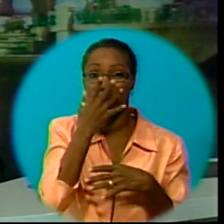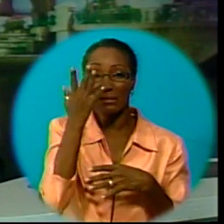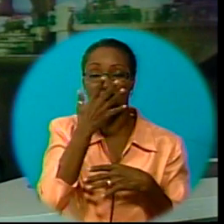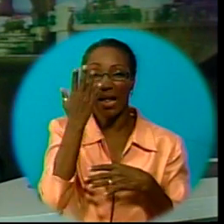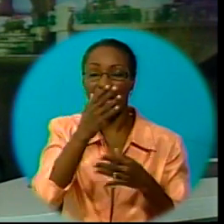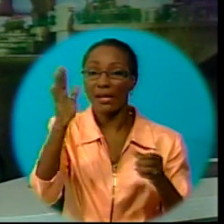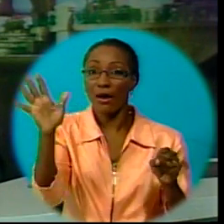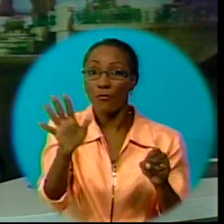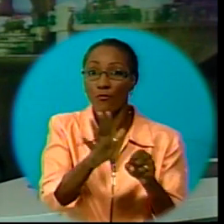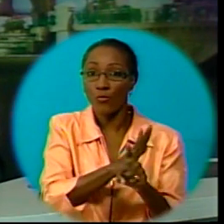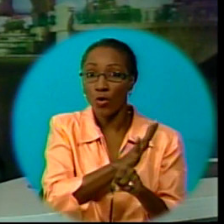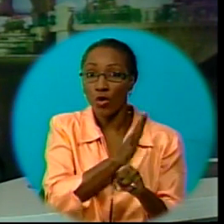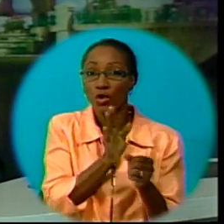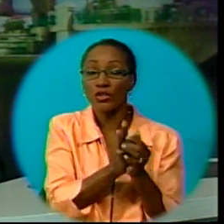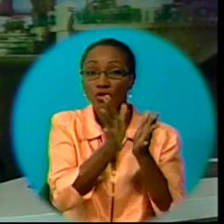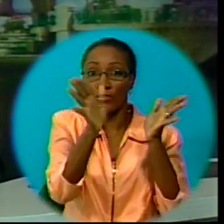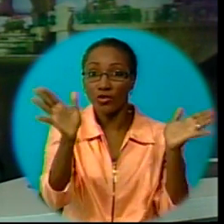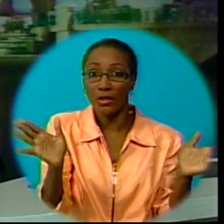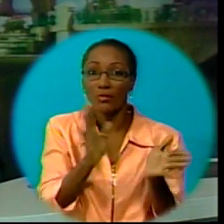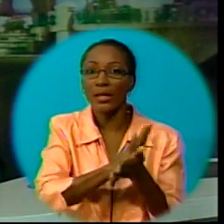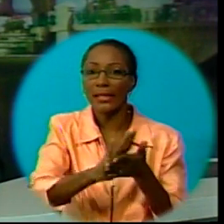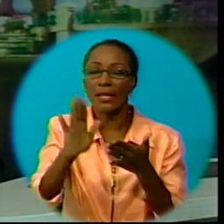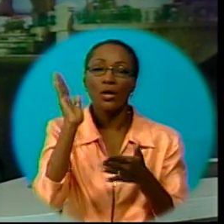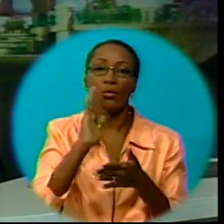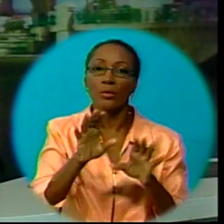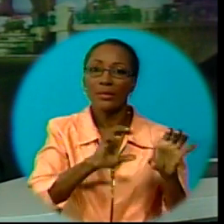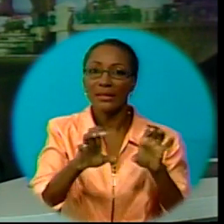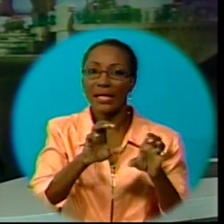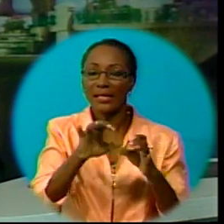will be done. She says those students preparing for the